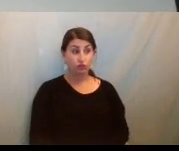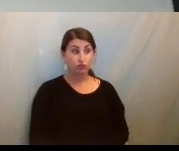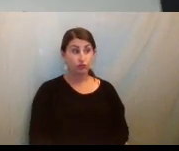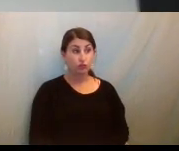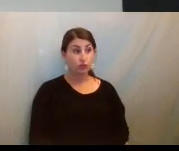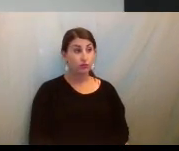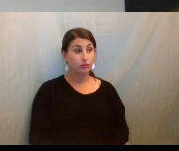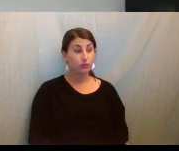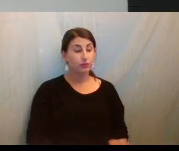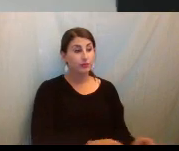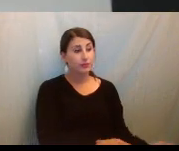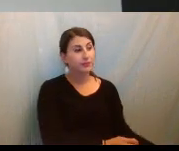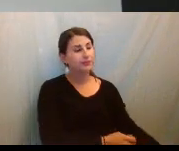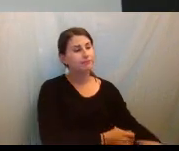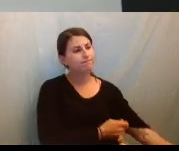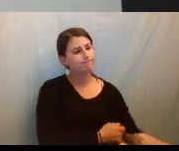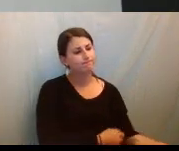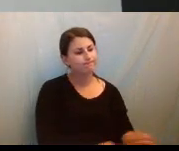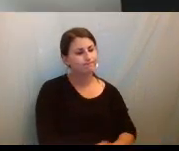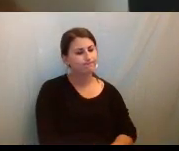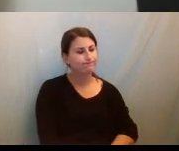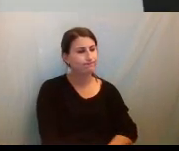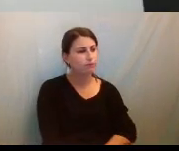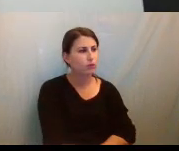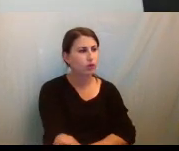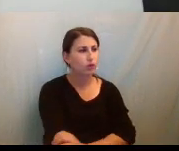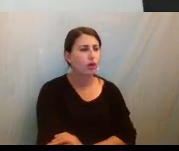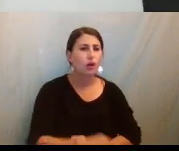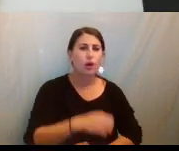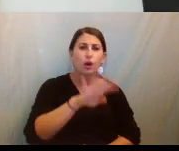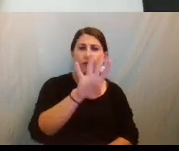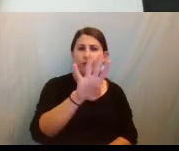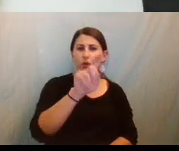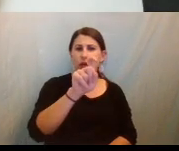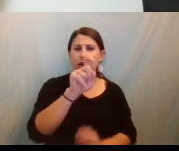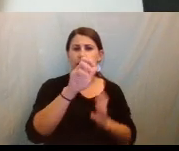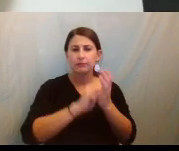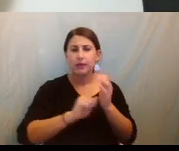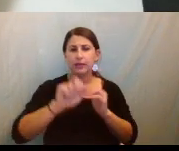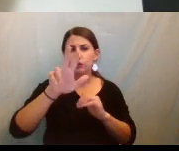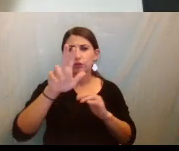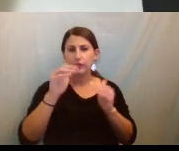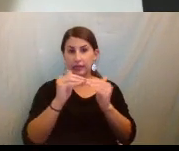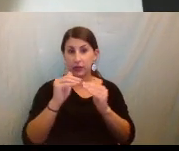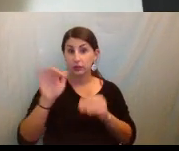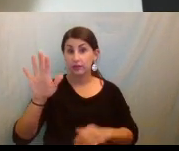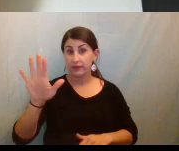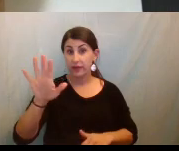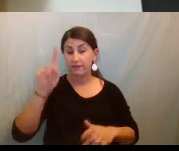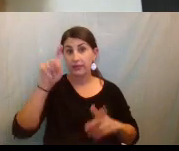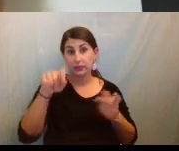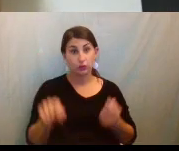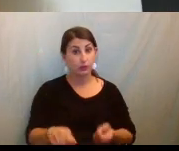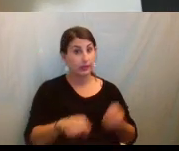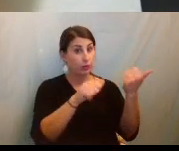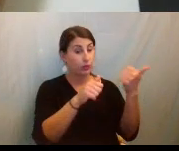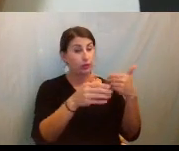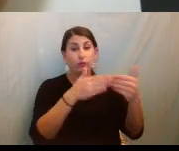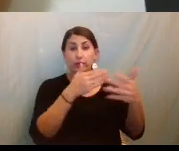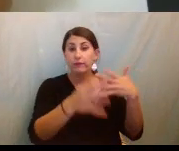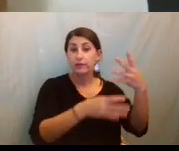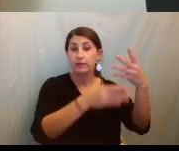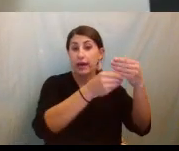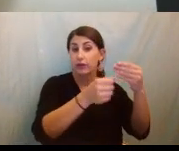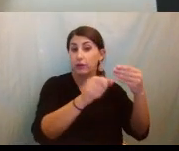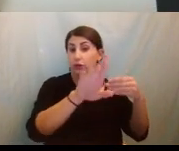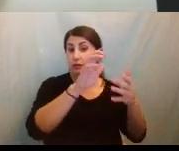So this one, I have 4x minus 3 equals 5. I need to get rid of whatever's being